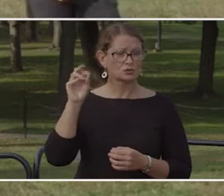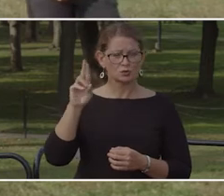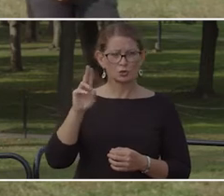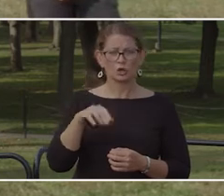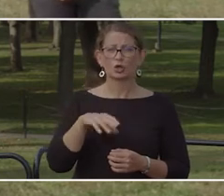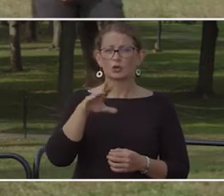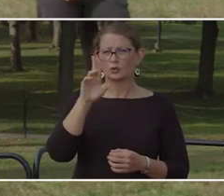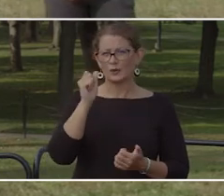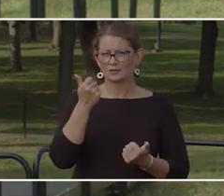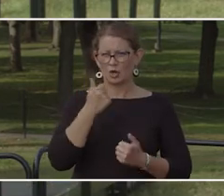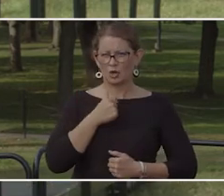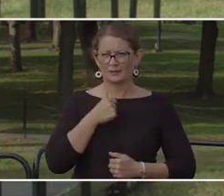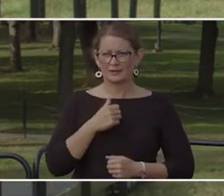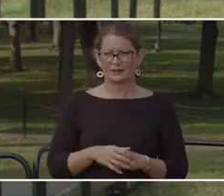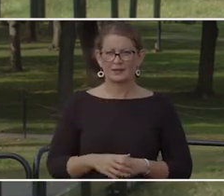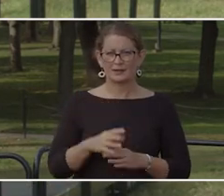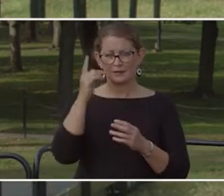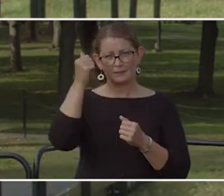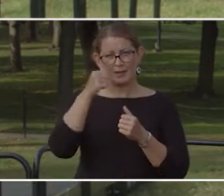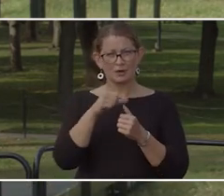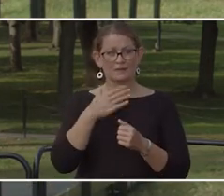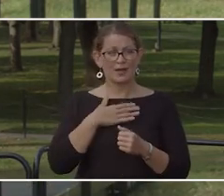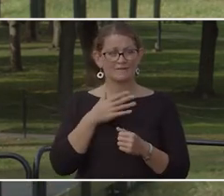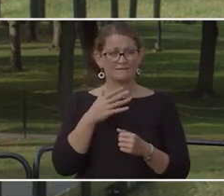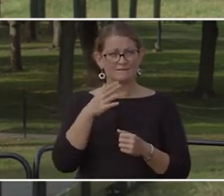Army. In memory of my father,